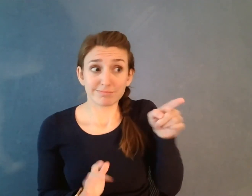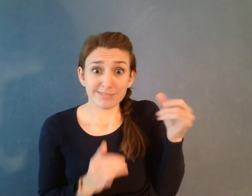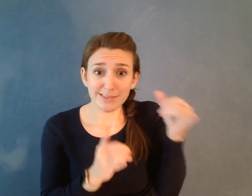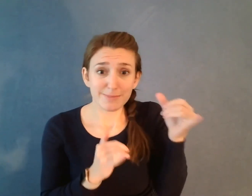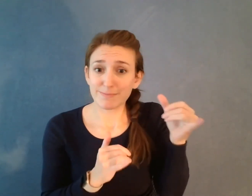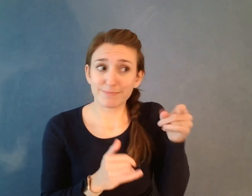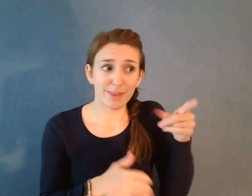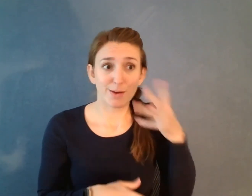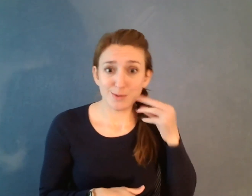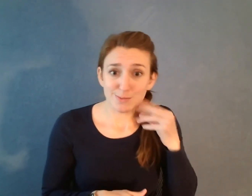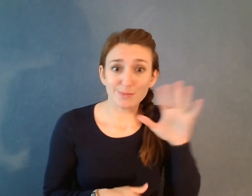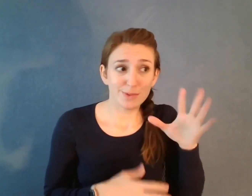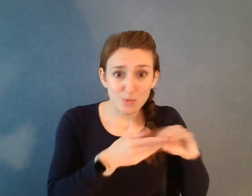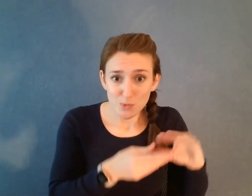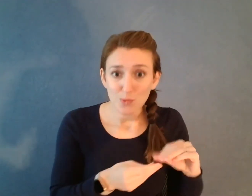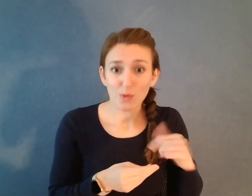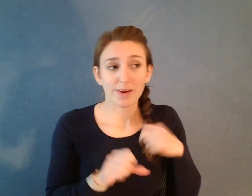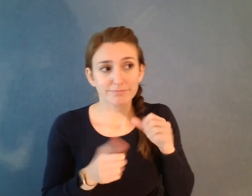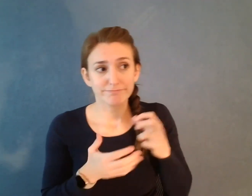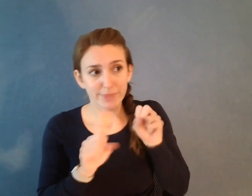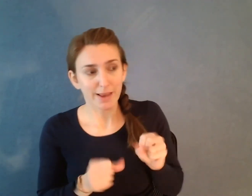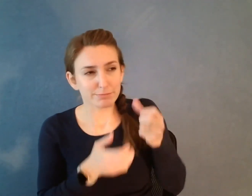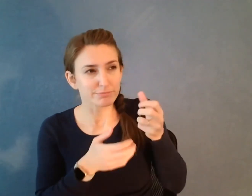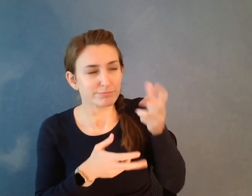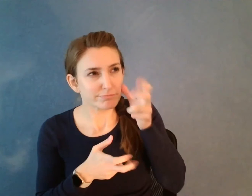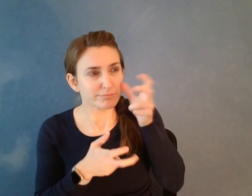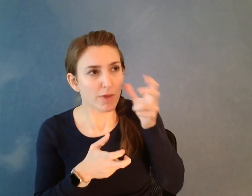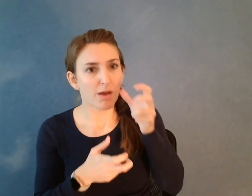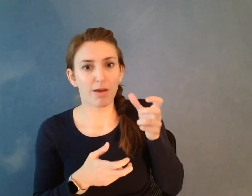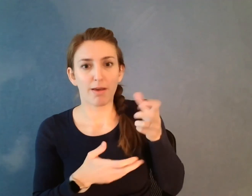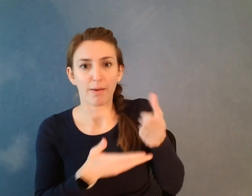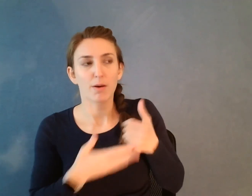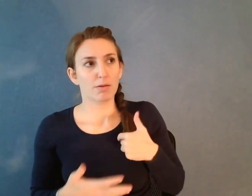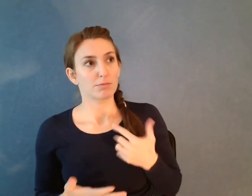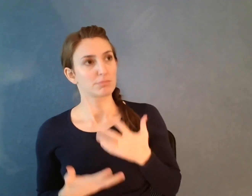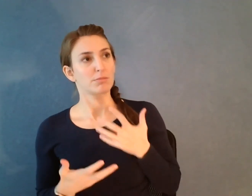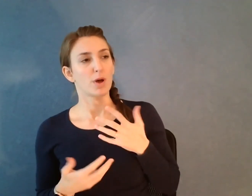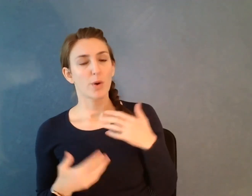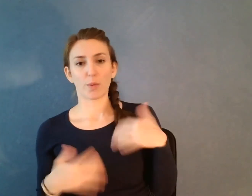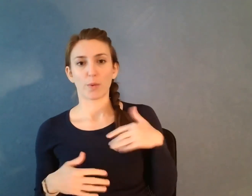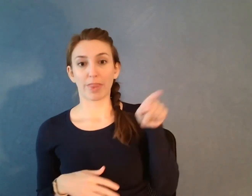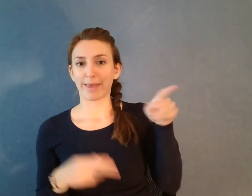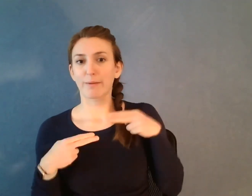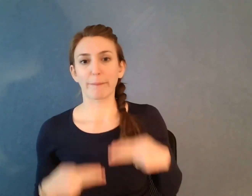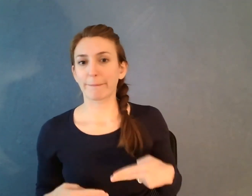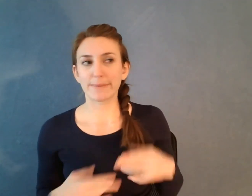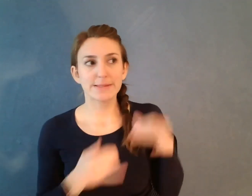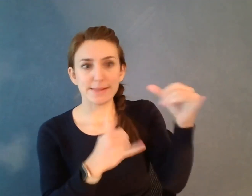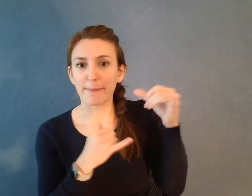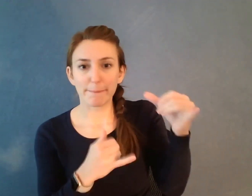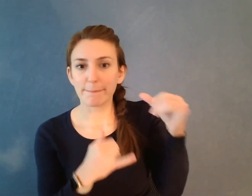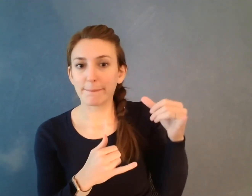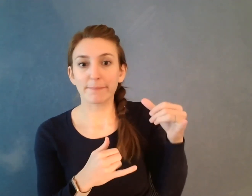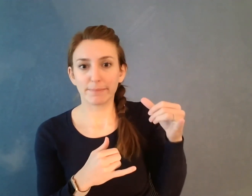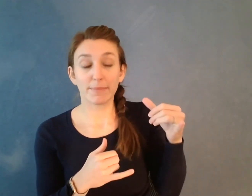without having, you know, any business and whatever, it really inspired me to know that they are human, and so am I, and someday maybe that's